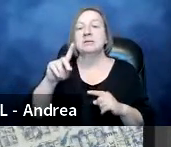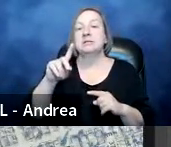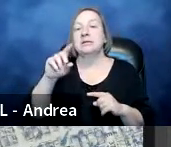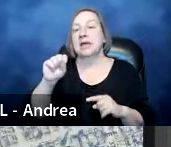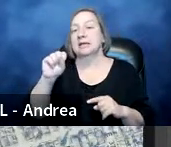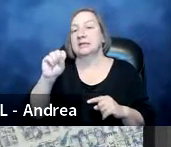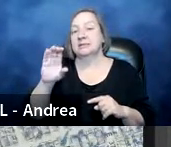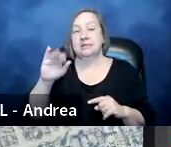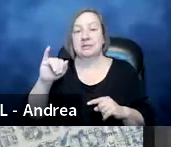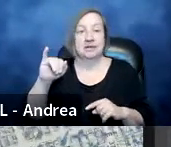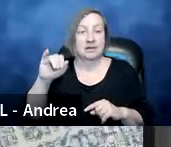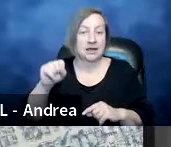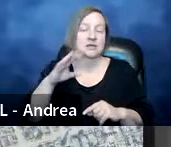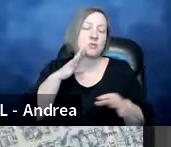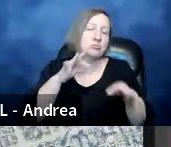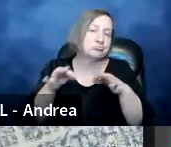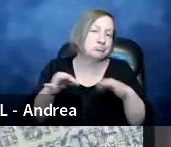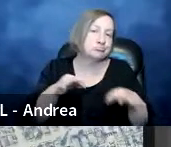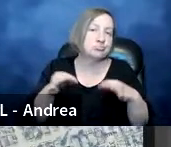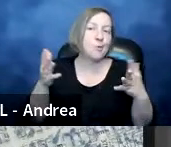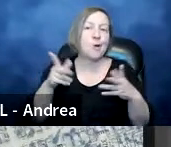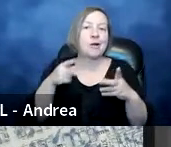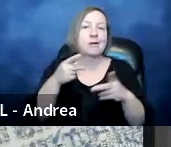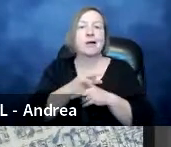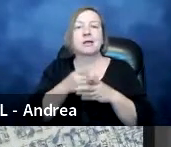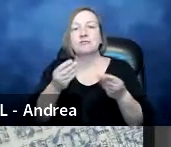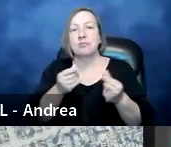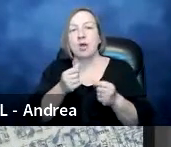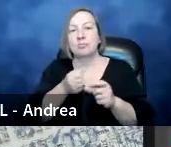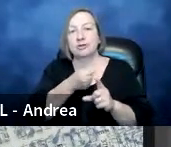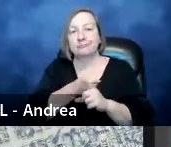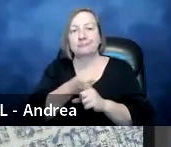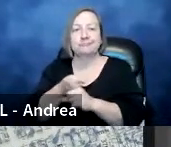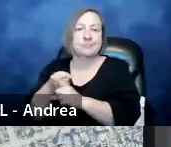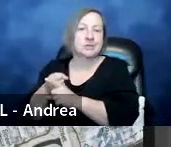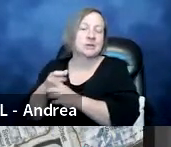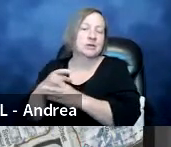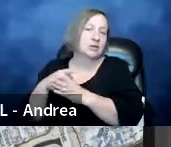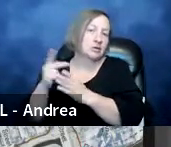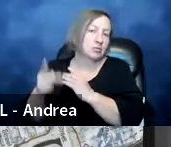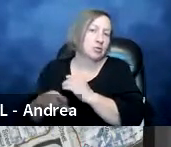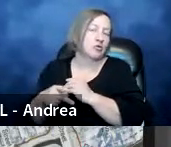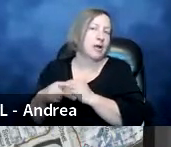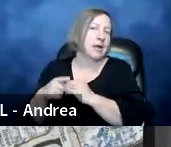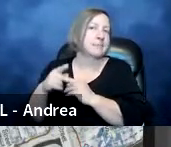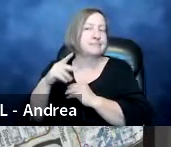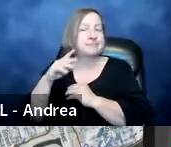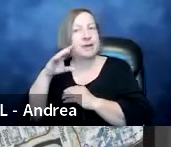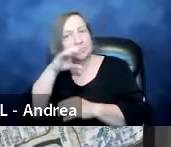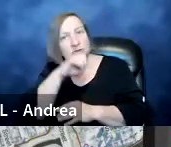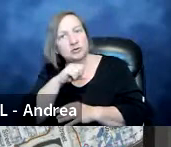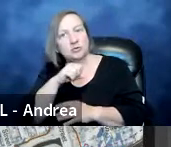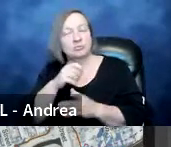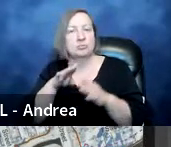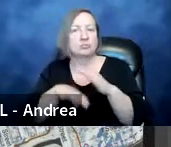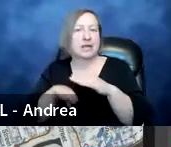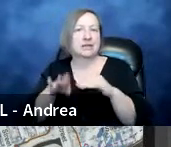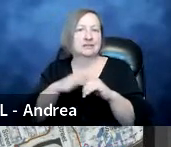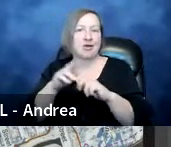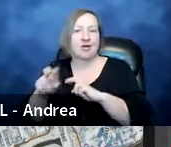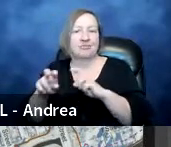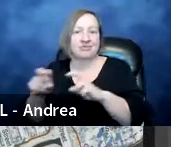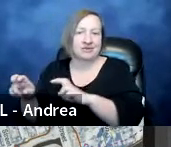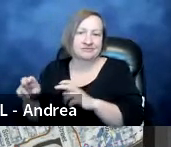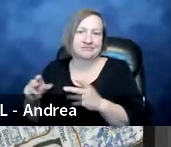what property impacts are within the program based on the investments. There are lines in here